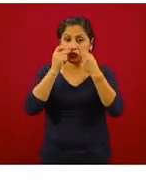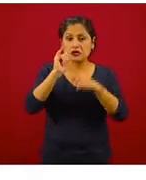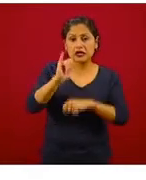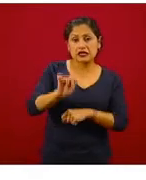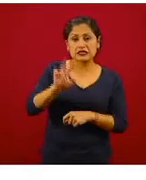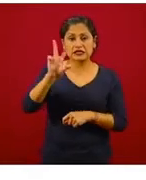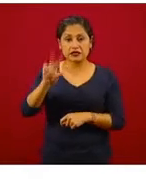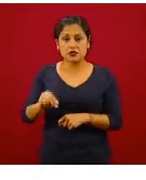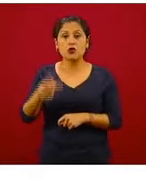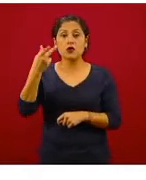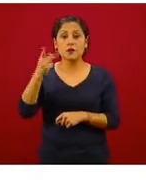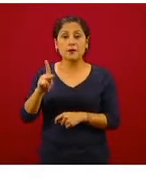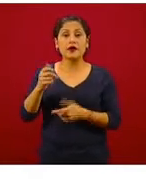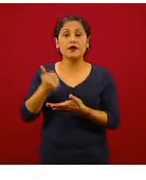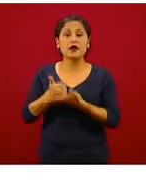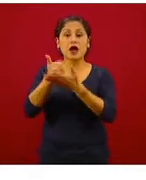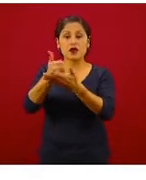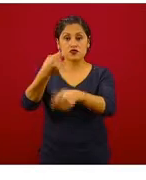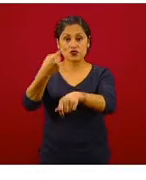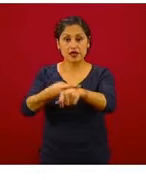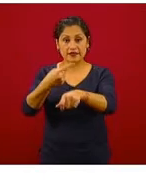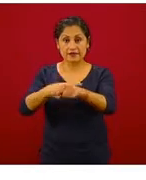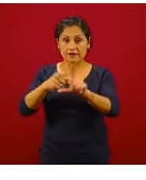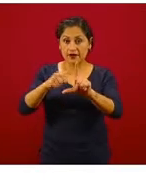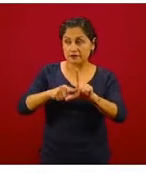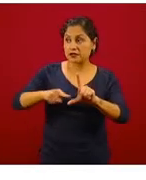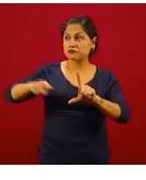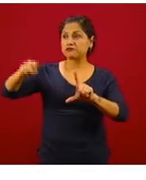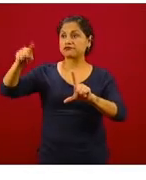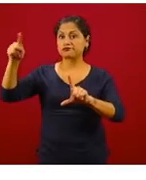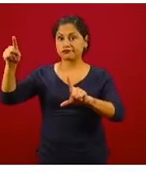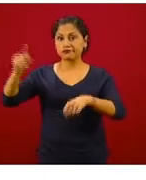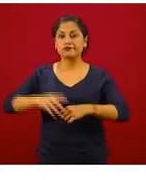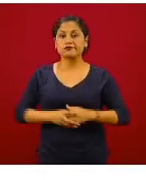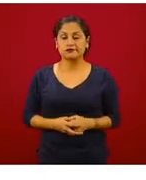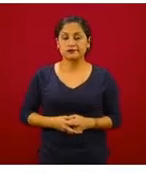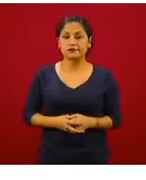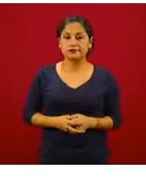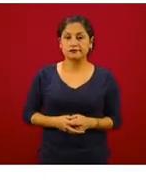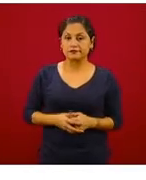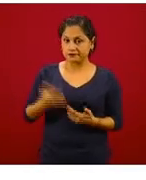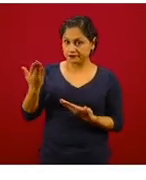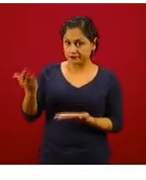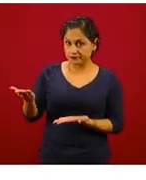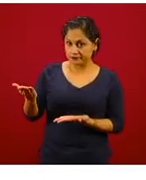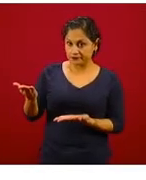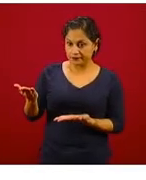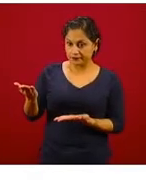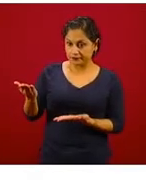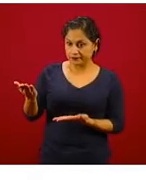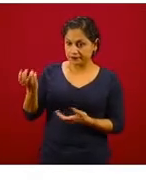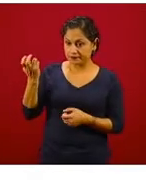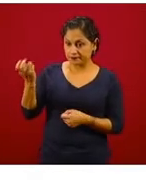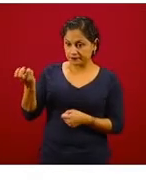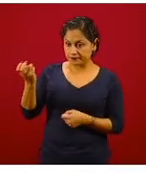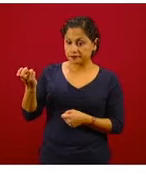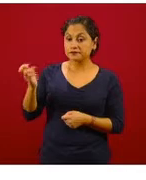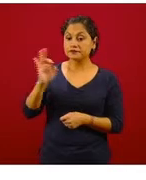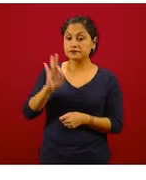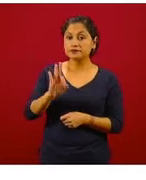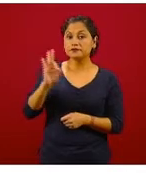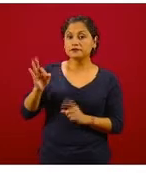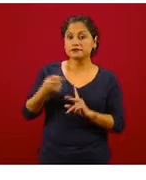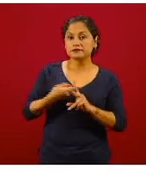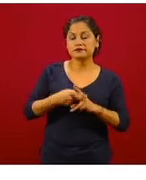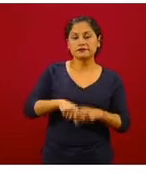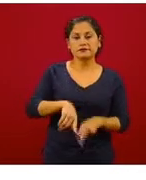if they've been confirmed or if they're suspected cases, they still are represented here and give us an idea of what's going